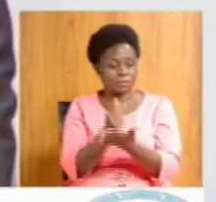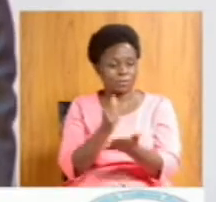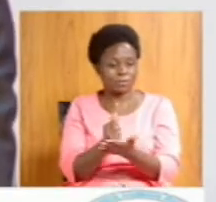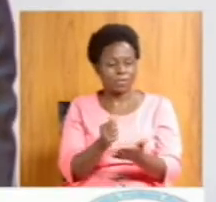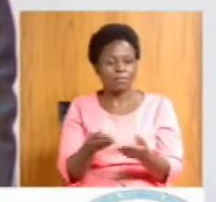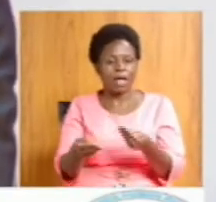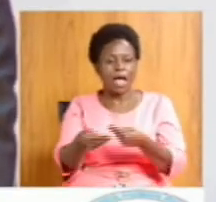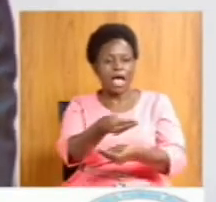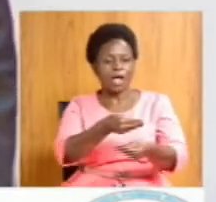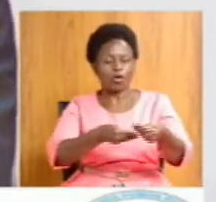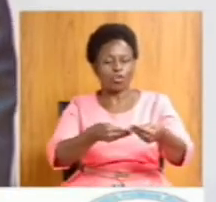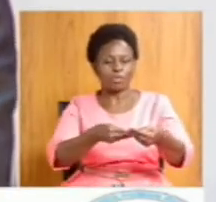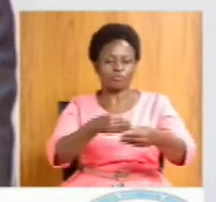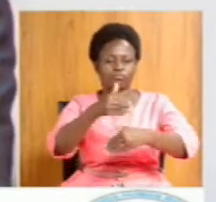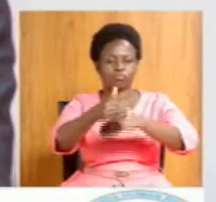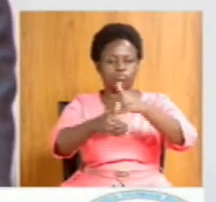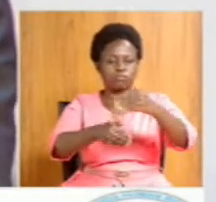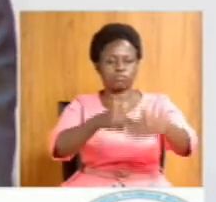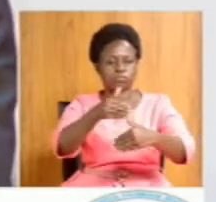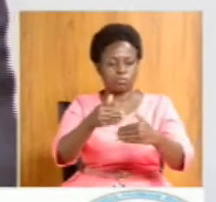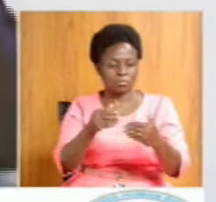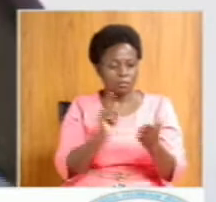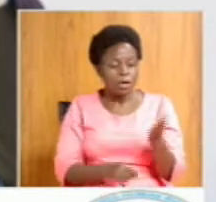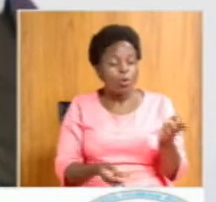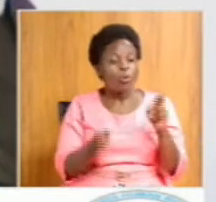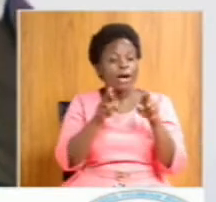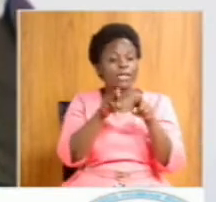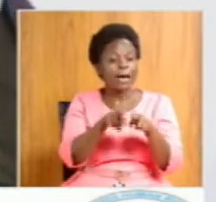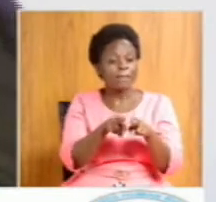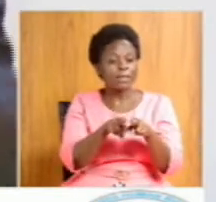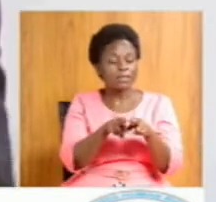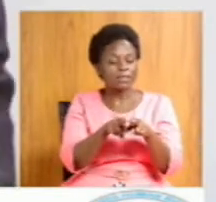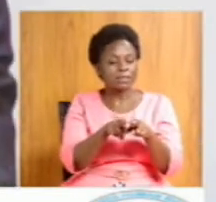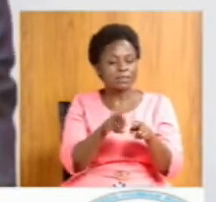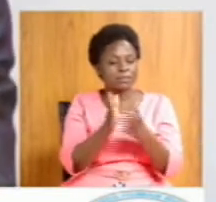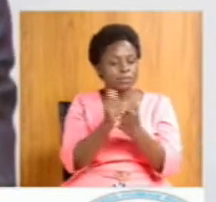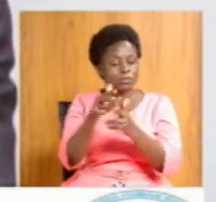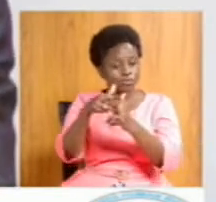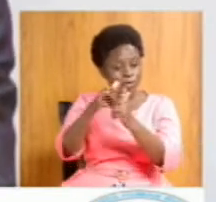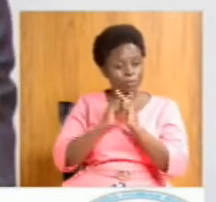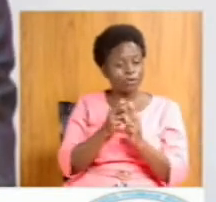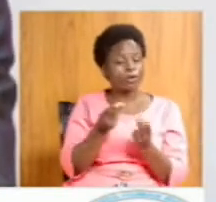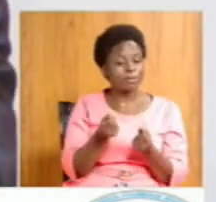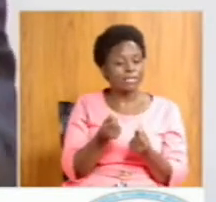economy to proceed so what happened on that side because we borrowed money